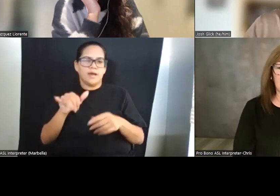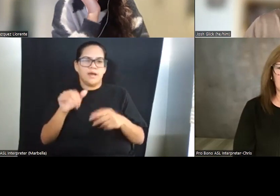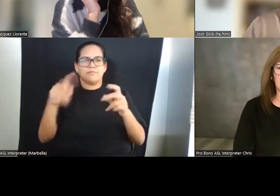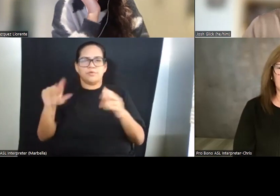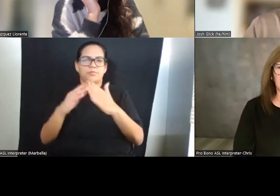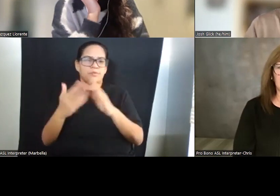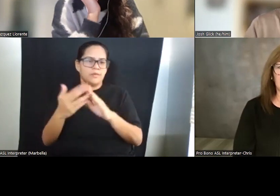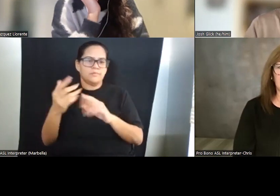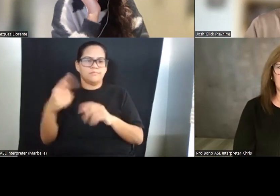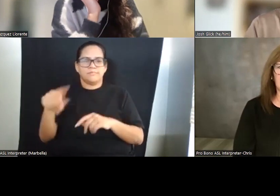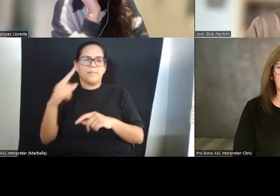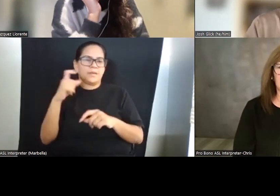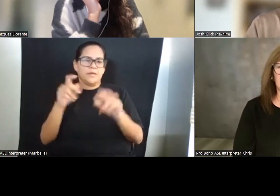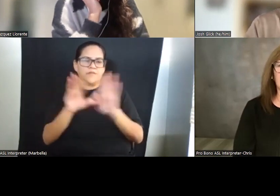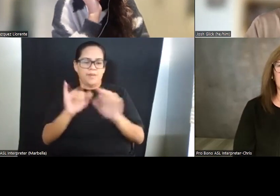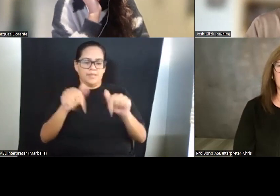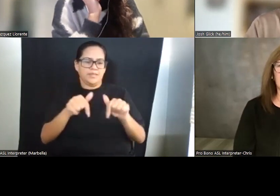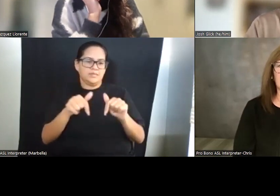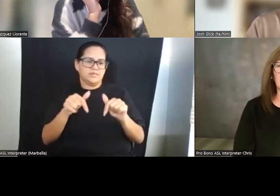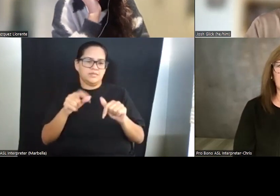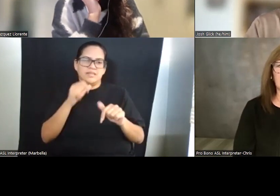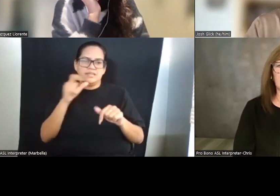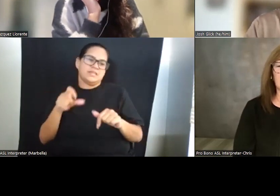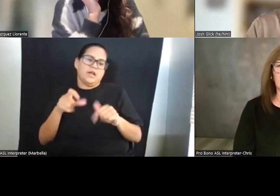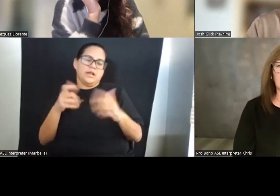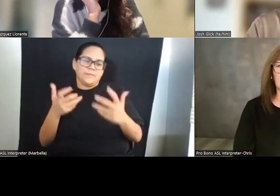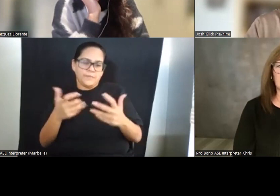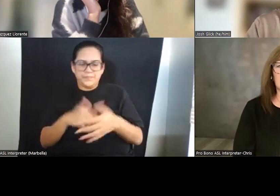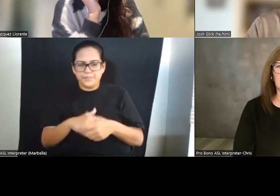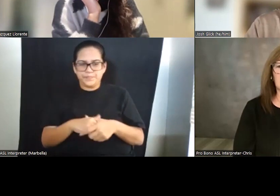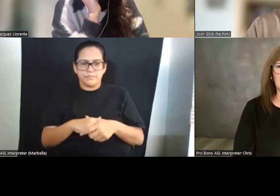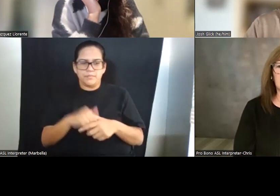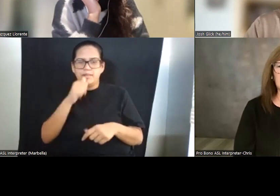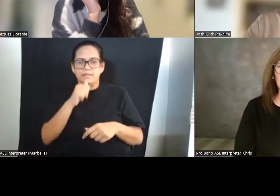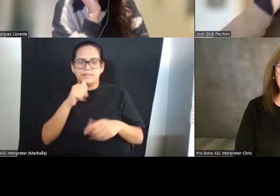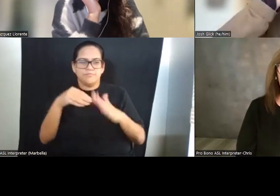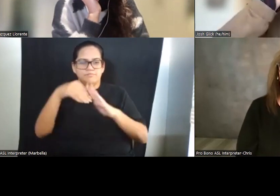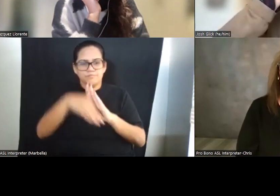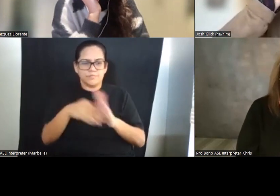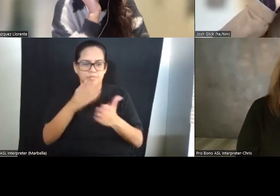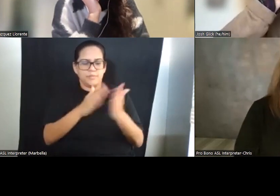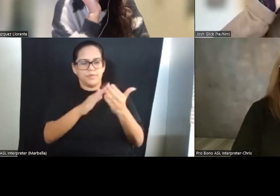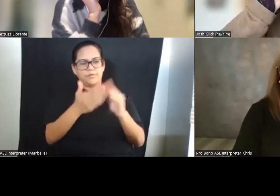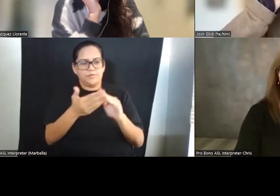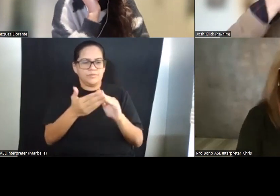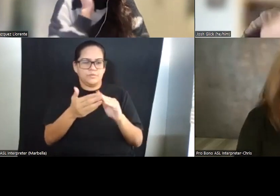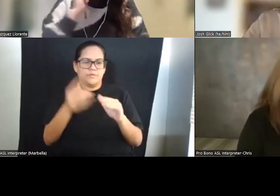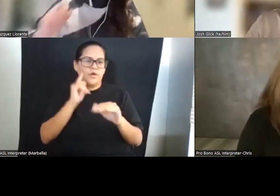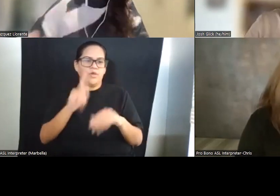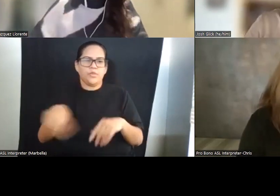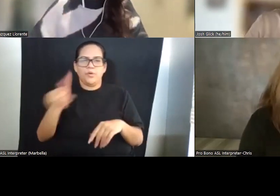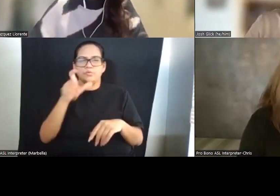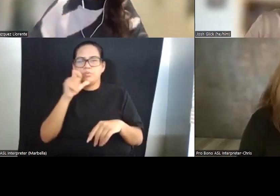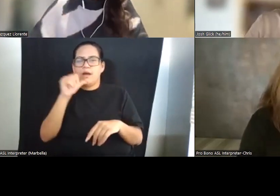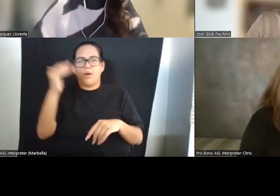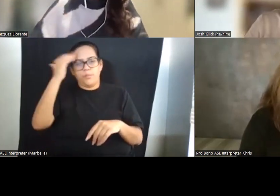communities like 4chan, because a film like this necessarily delves into sort of the communities on 4chan. For those who aren't aware,